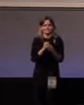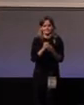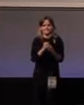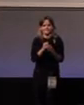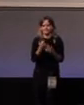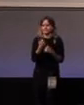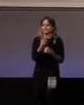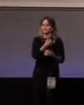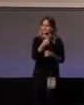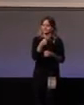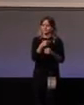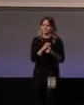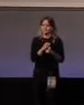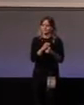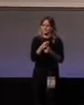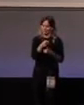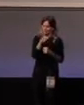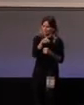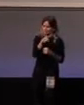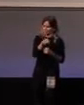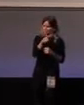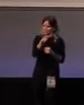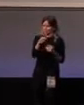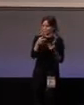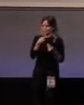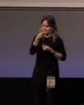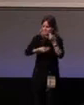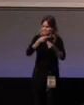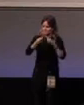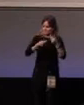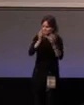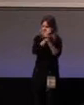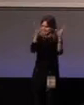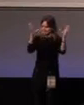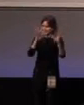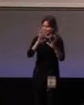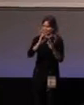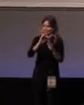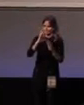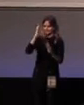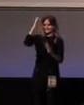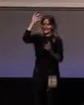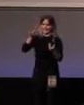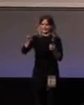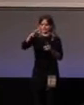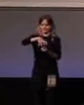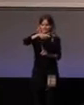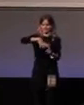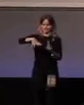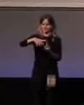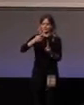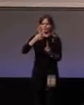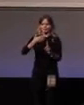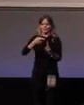your genealogy of nations tijd you have an is het nl hem en dat is dit